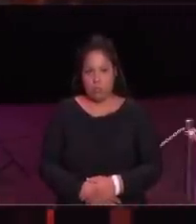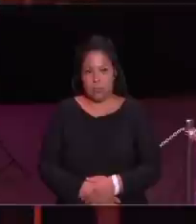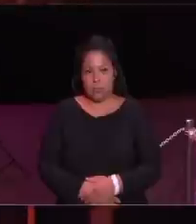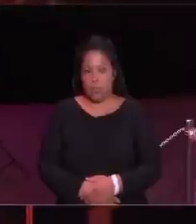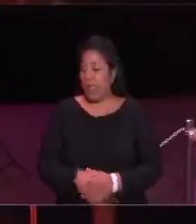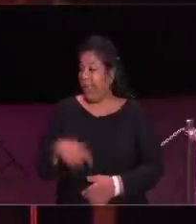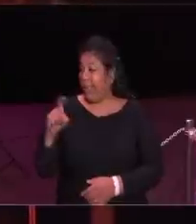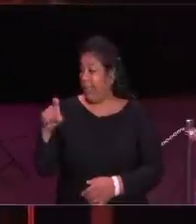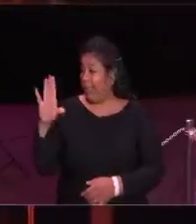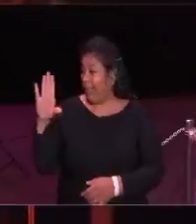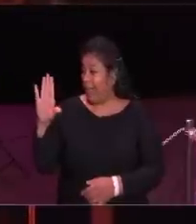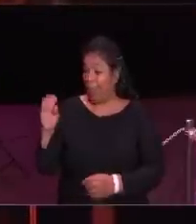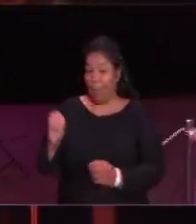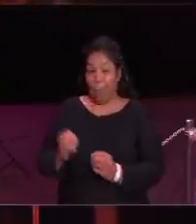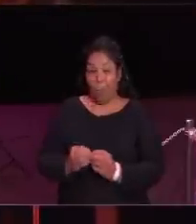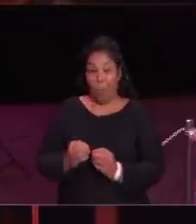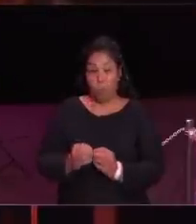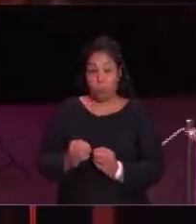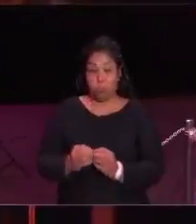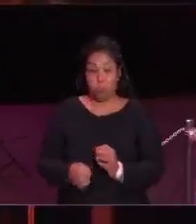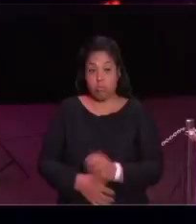We need five more.